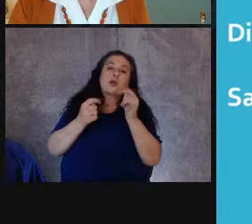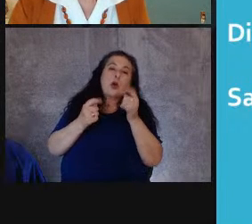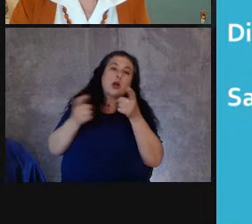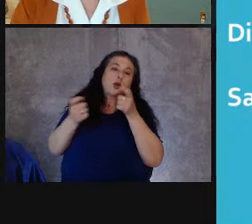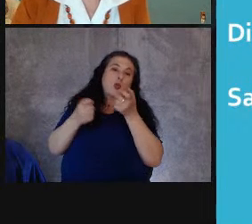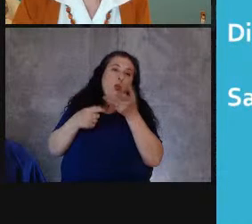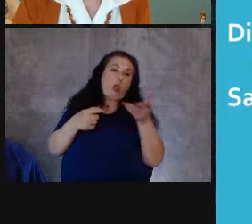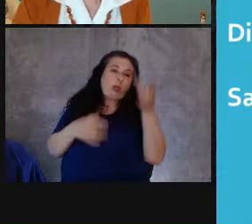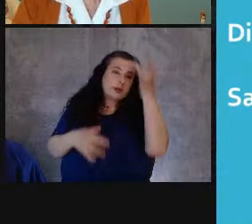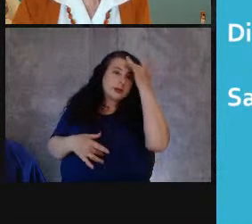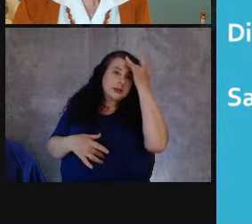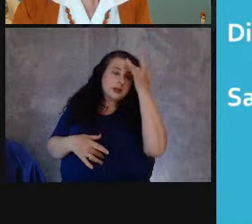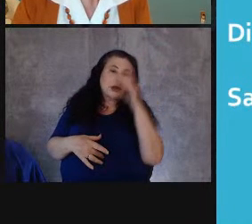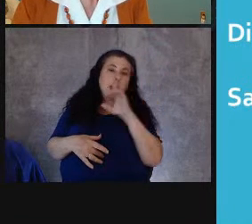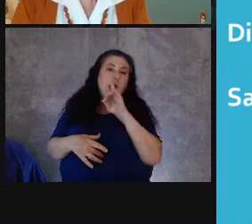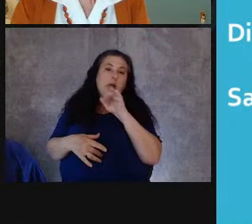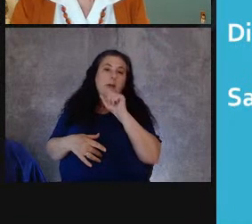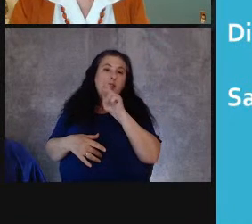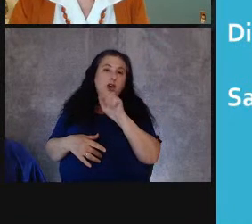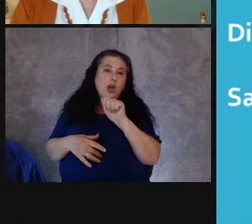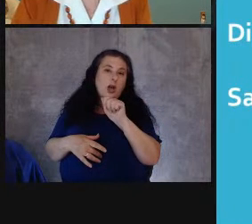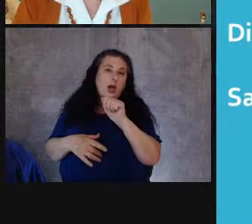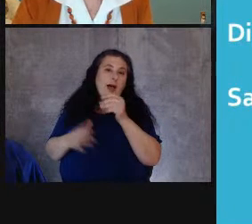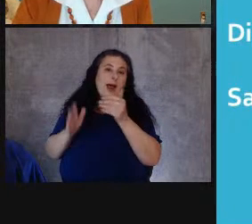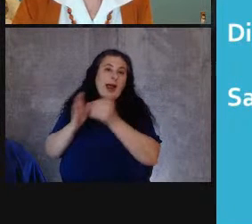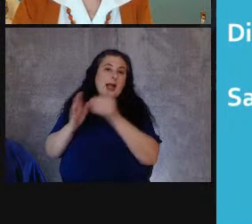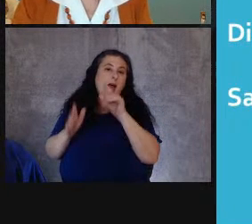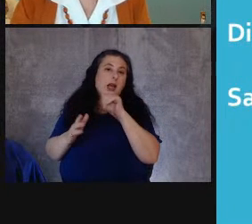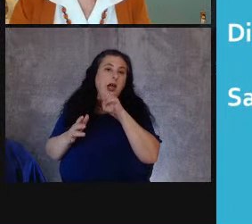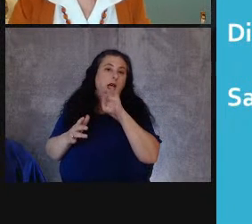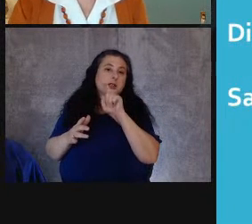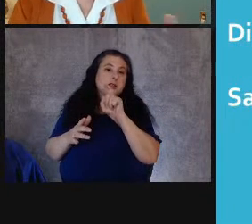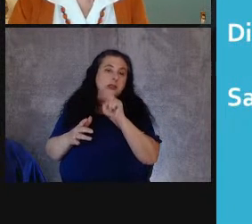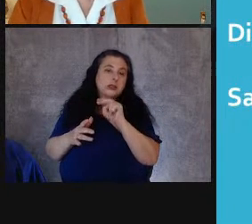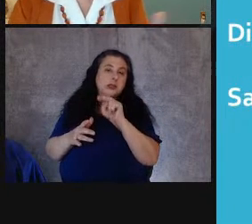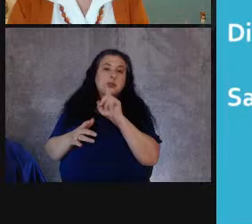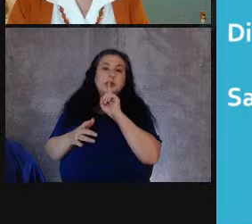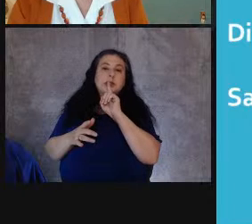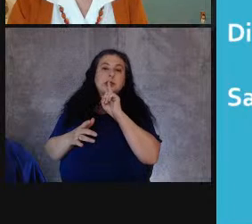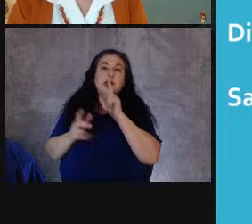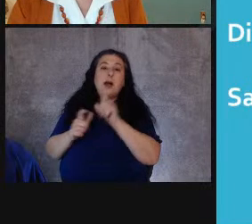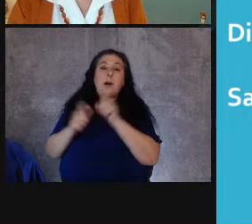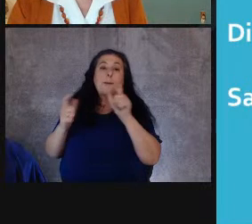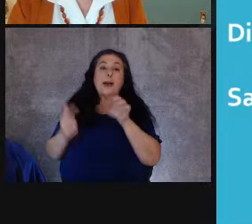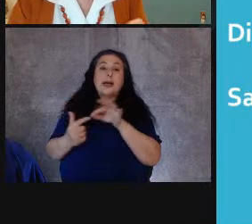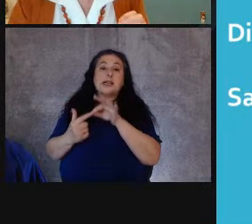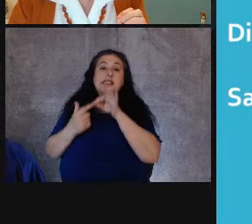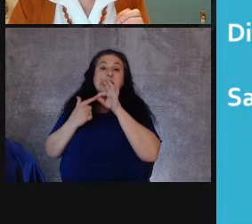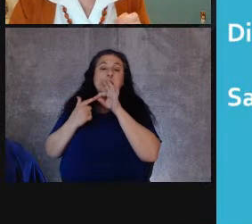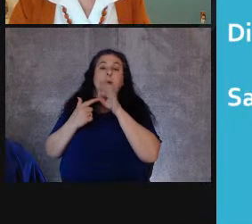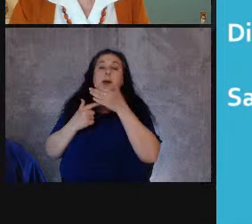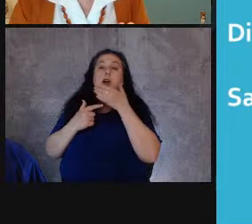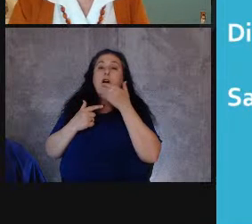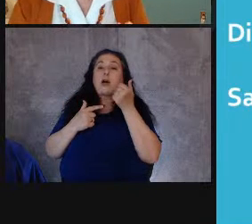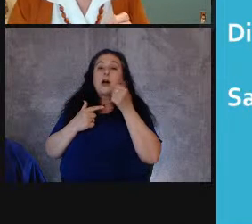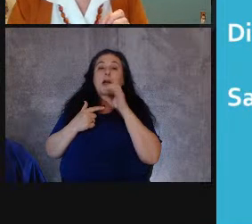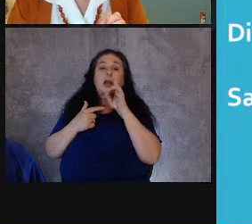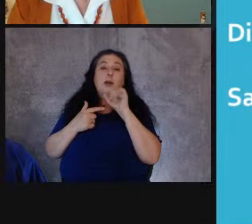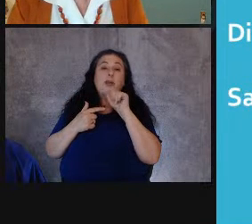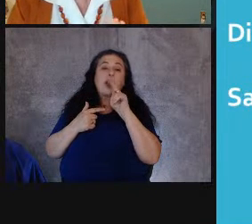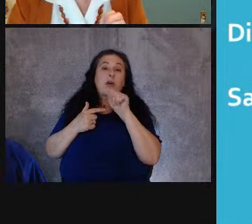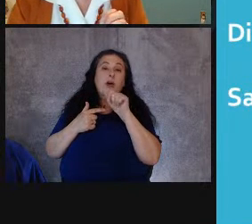them. Diphtheria antitoxin is a big exception, because